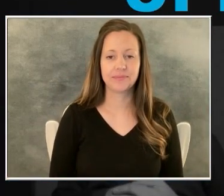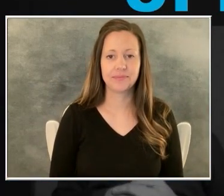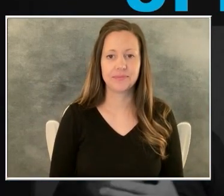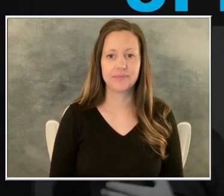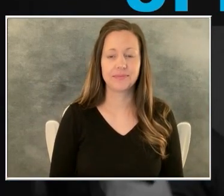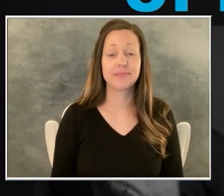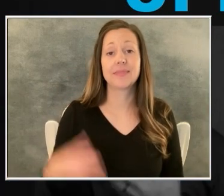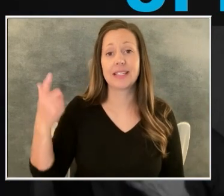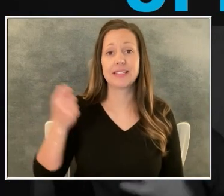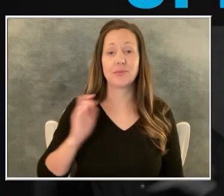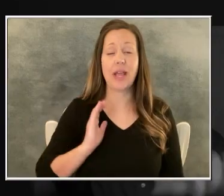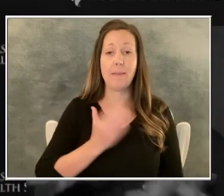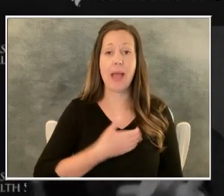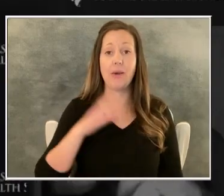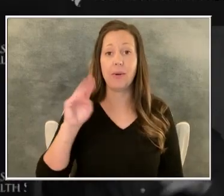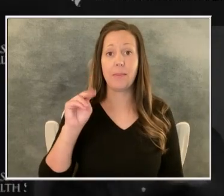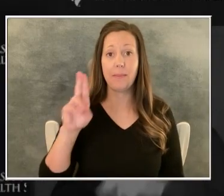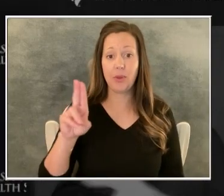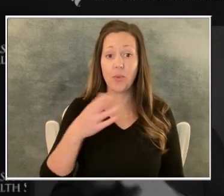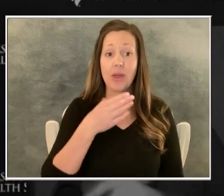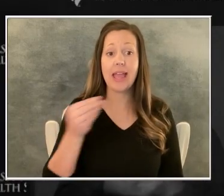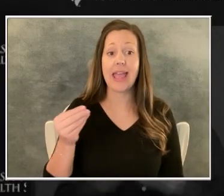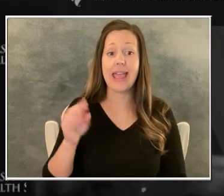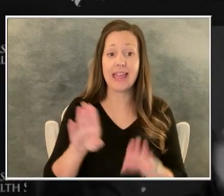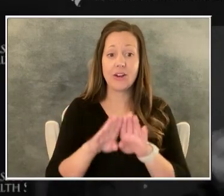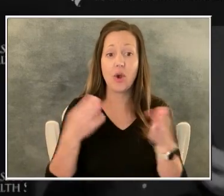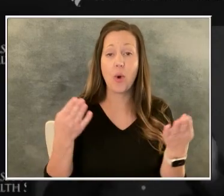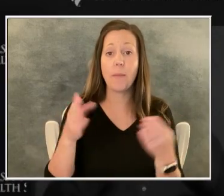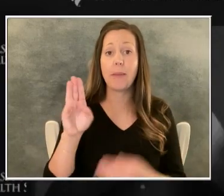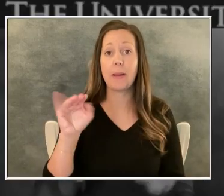Subscribe to our Morning Medical Update and Open Mics